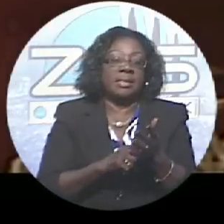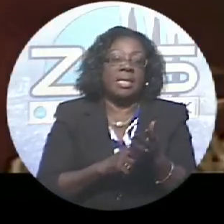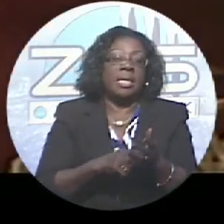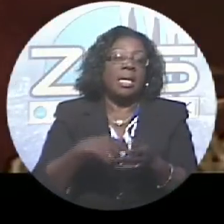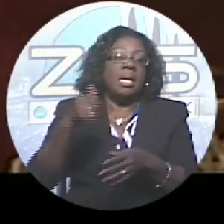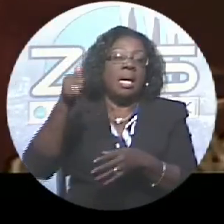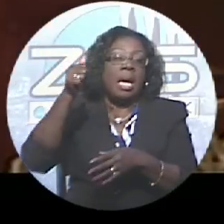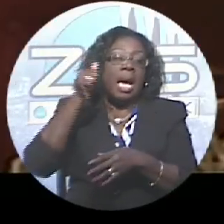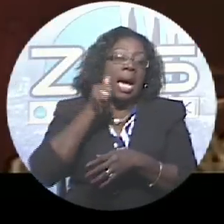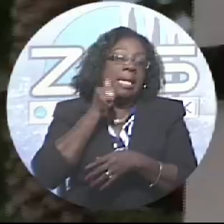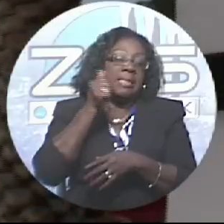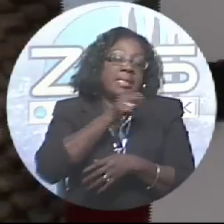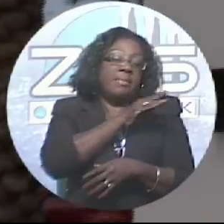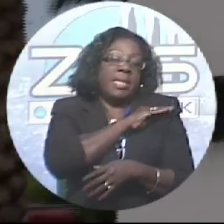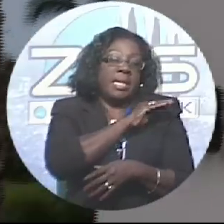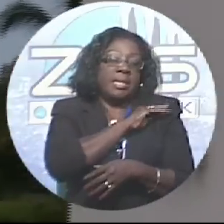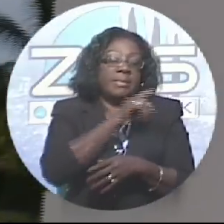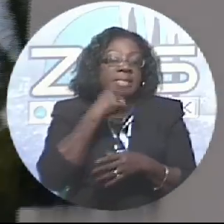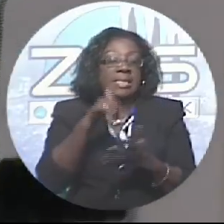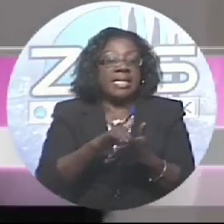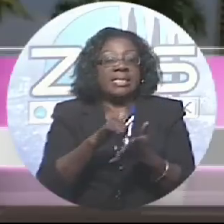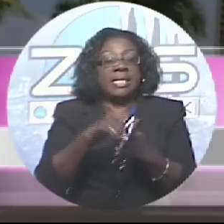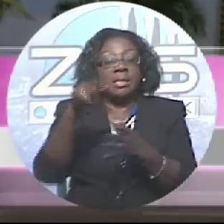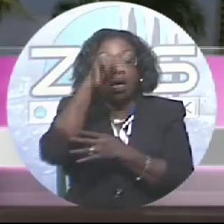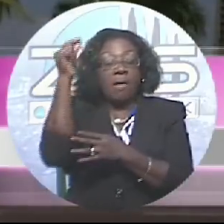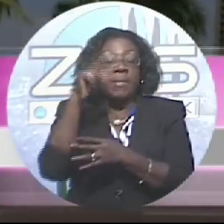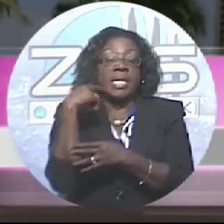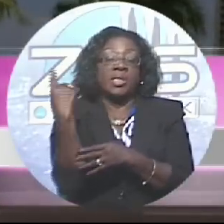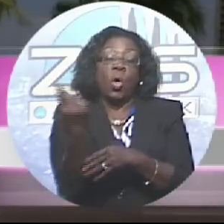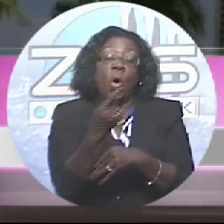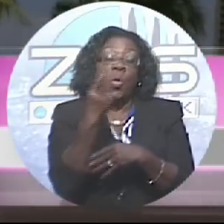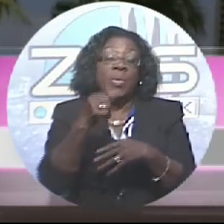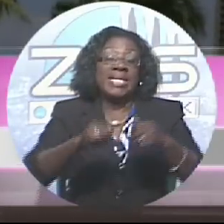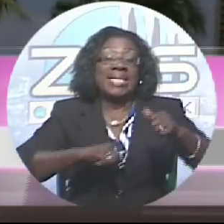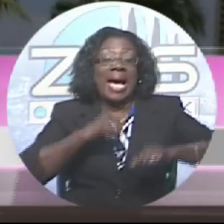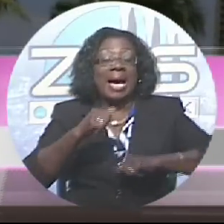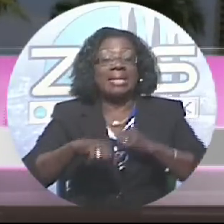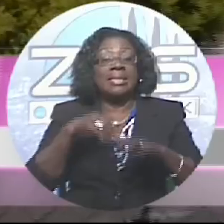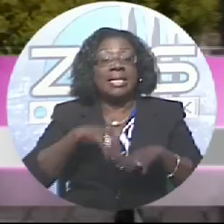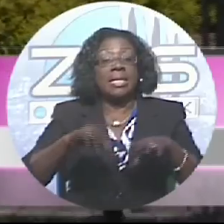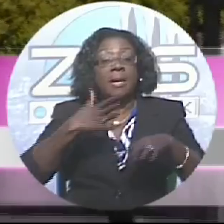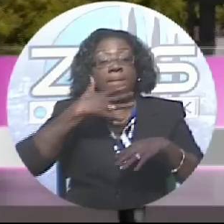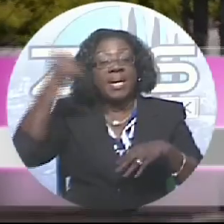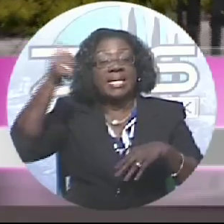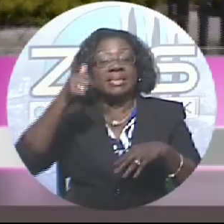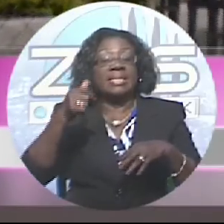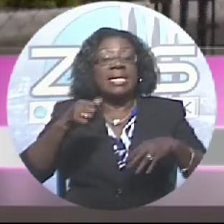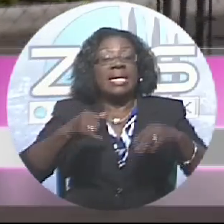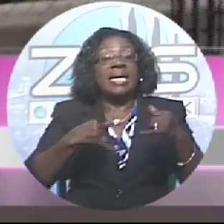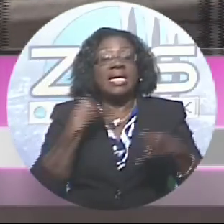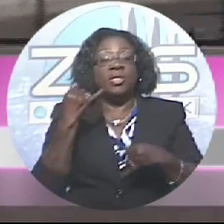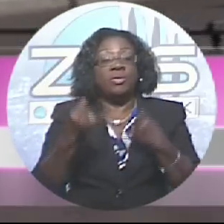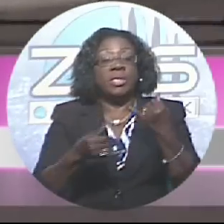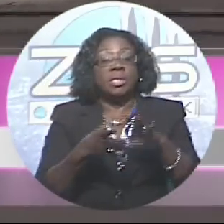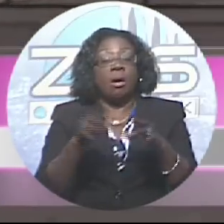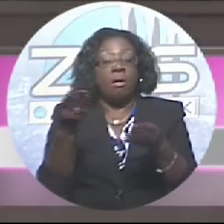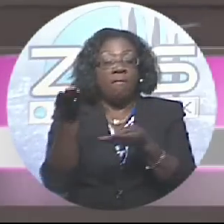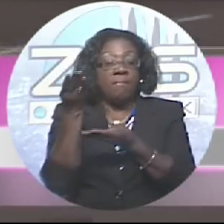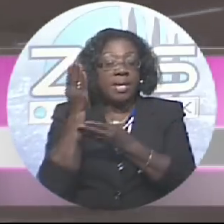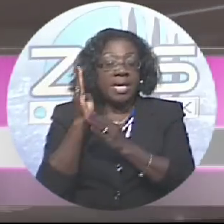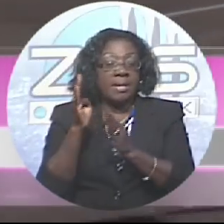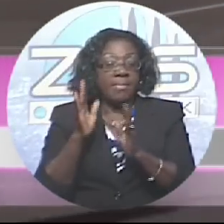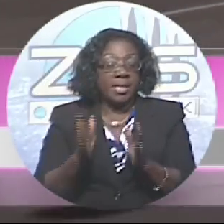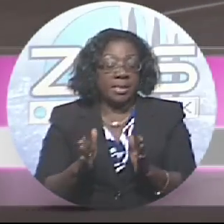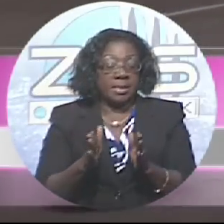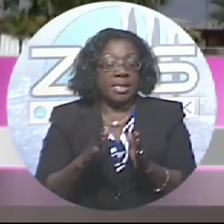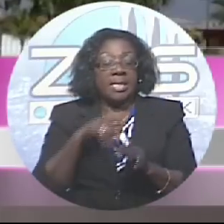Allison Maynard Gibson maintains that the government has always acted in the best interests of Bahamians. There are those who are of the view